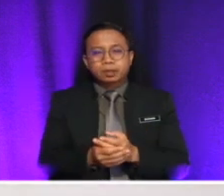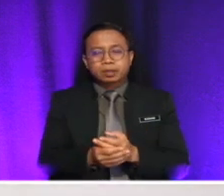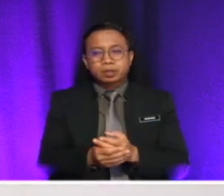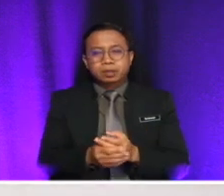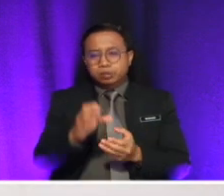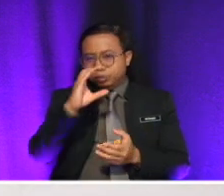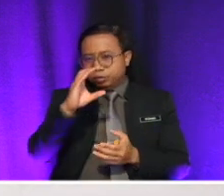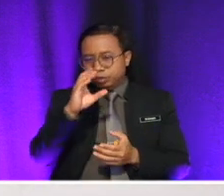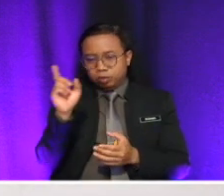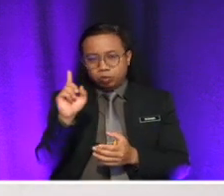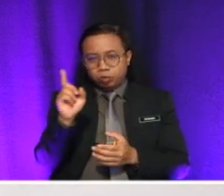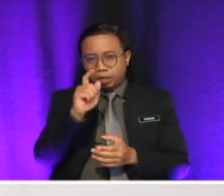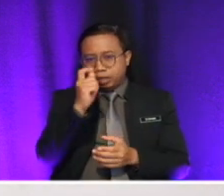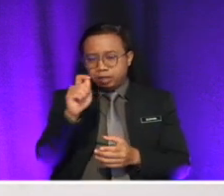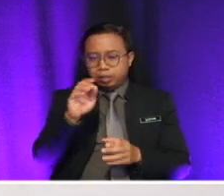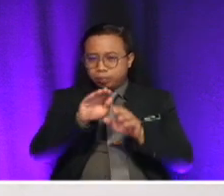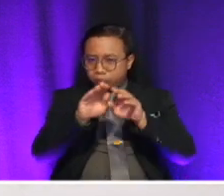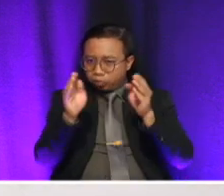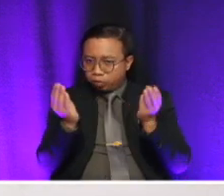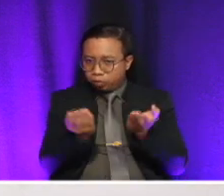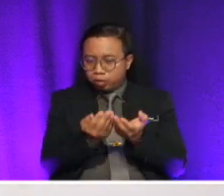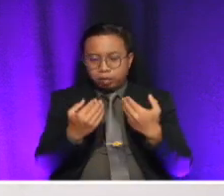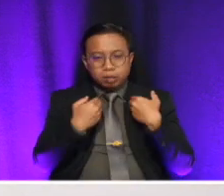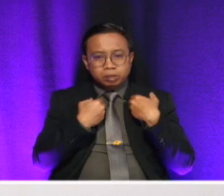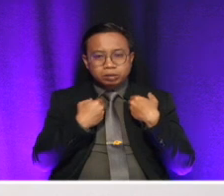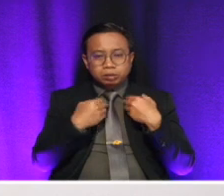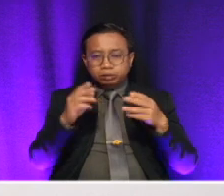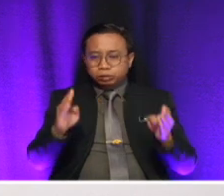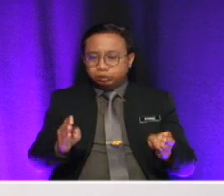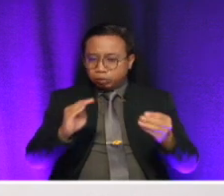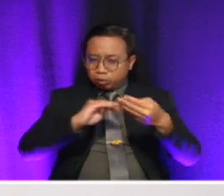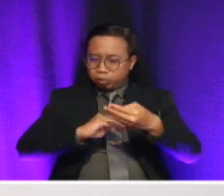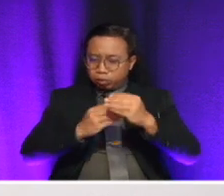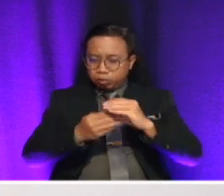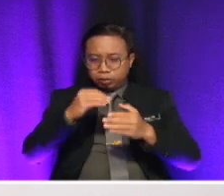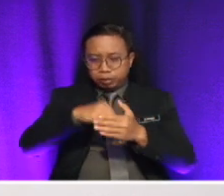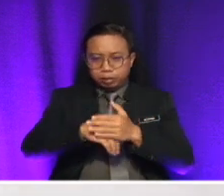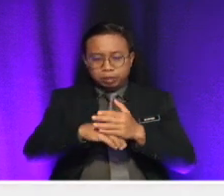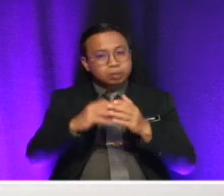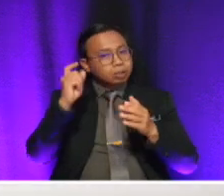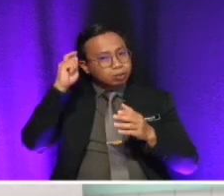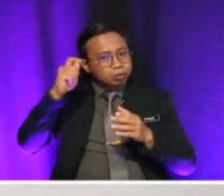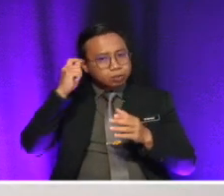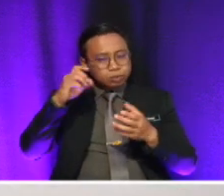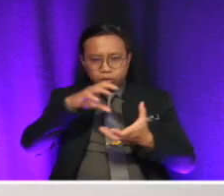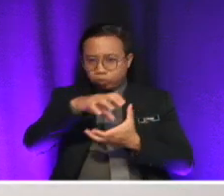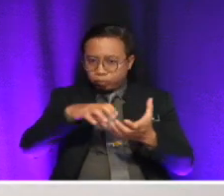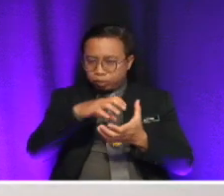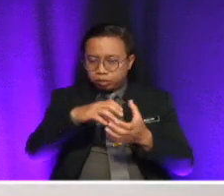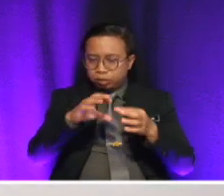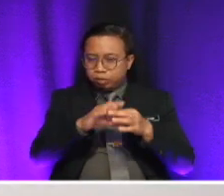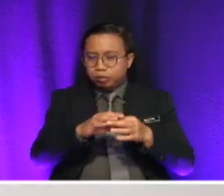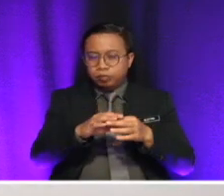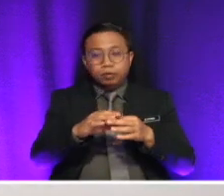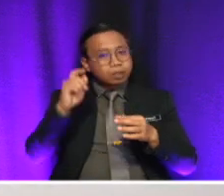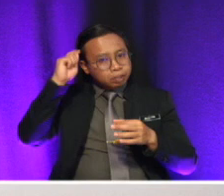Okay, where the ball, there is a storage of technology inside, combination of technology where when you